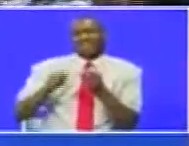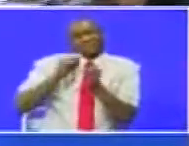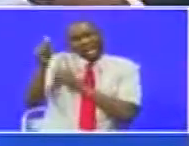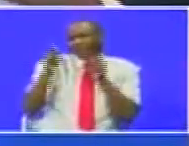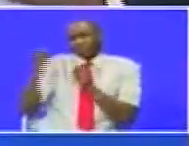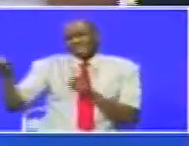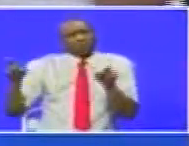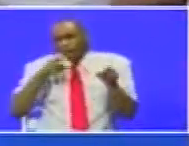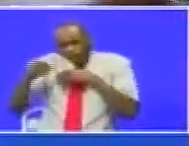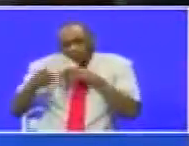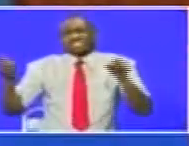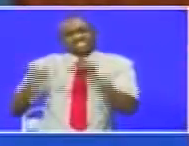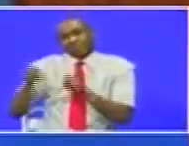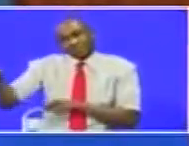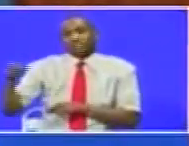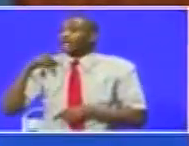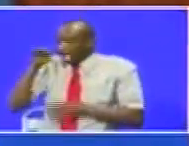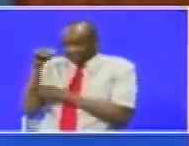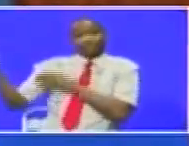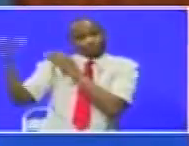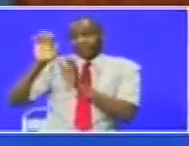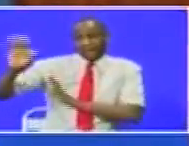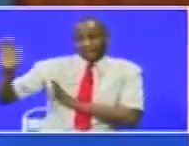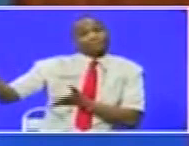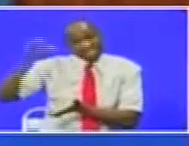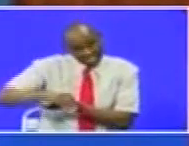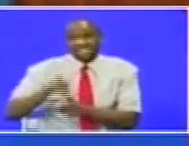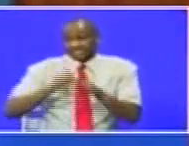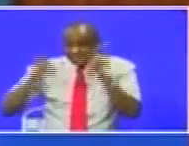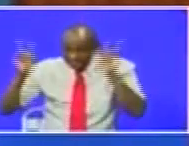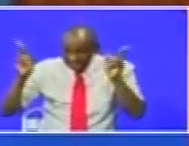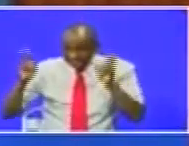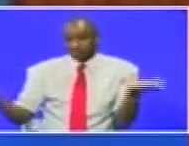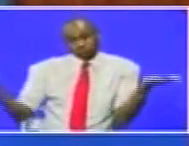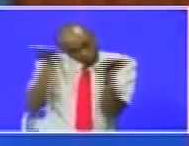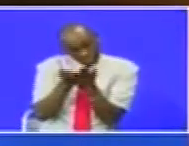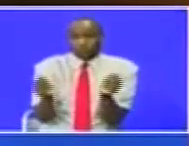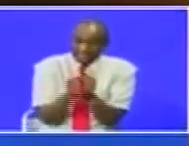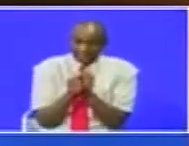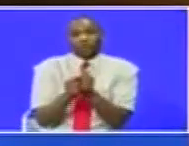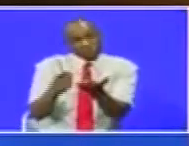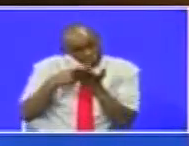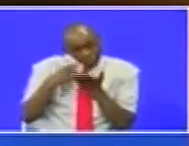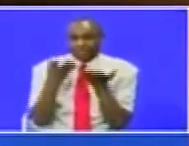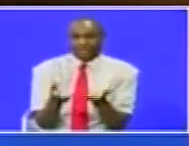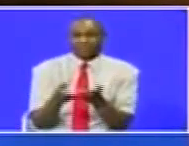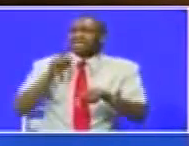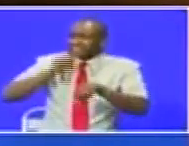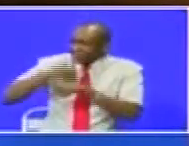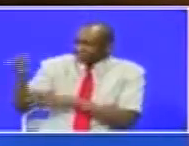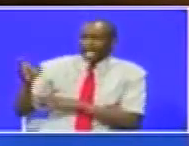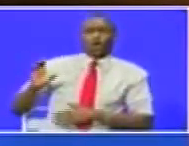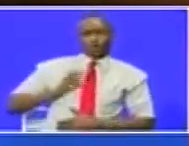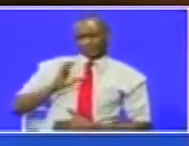Kenya. So we welcome Okoa Kenya on board, and anytime when they are ready, we can always meet together. During the sitting, the